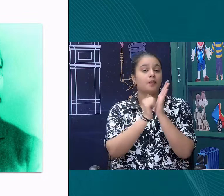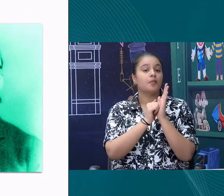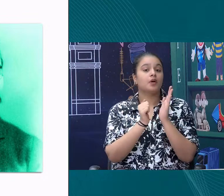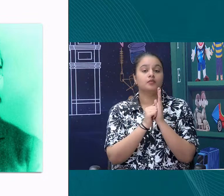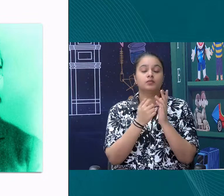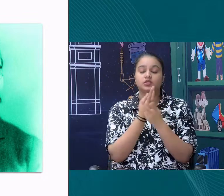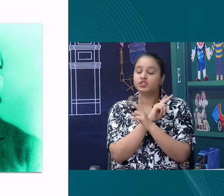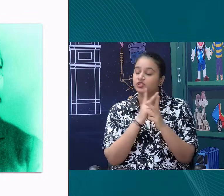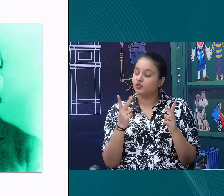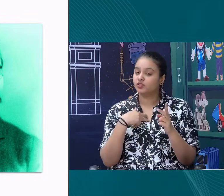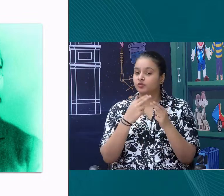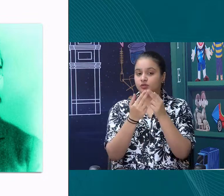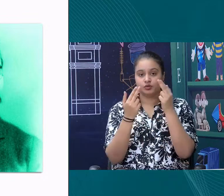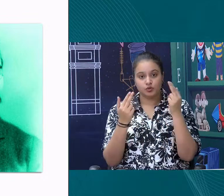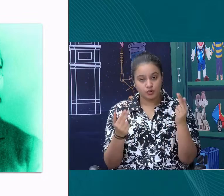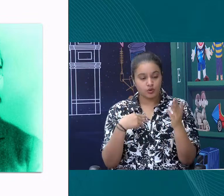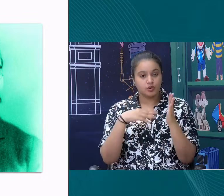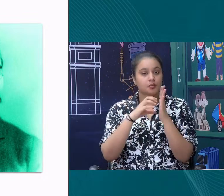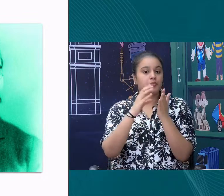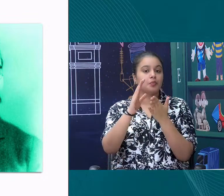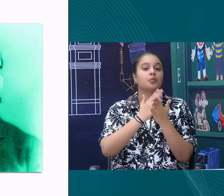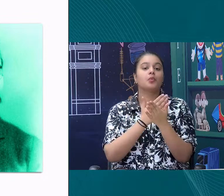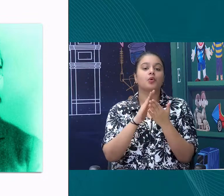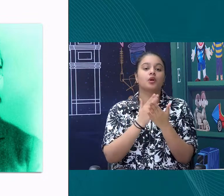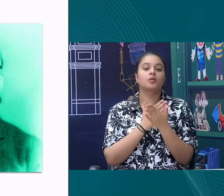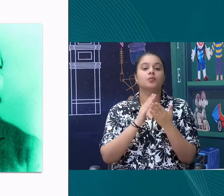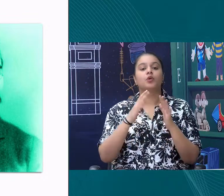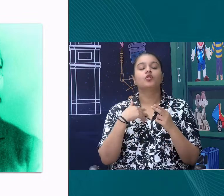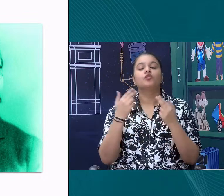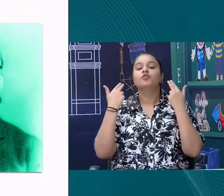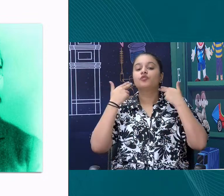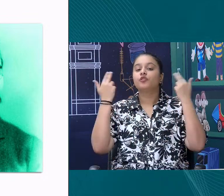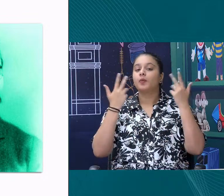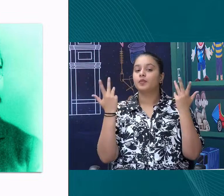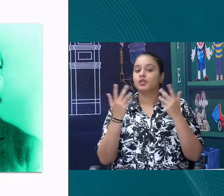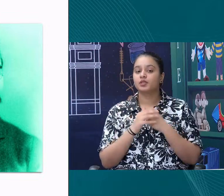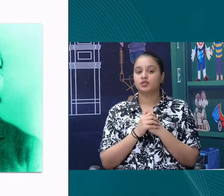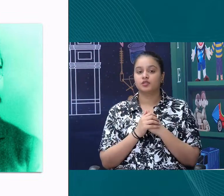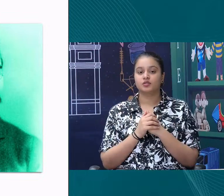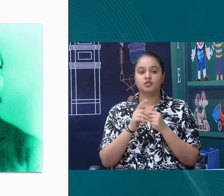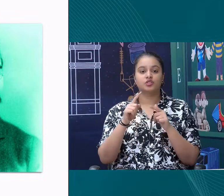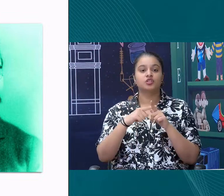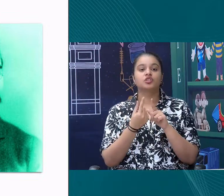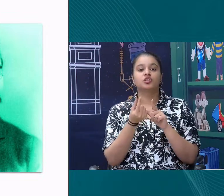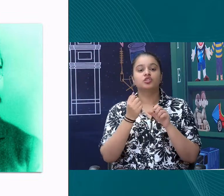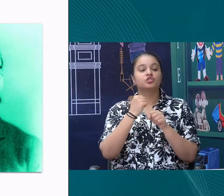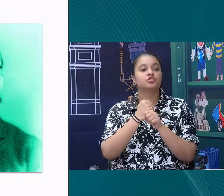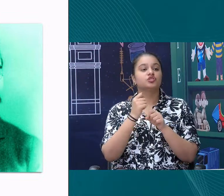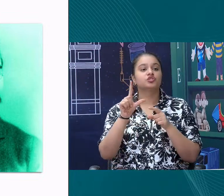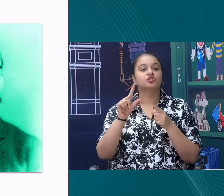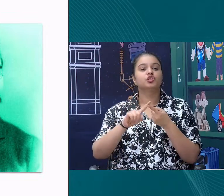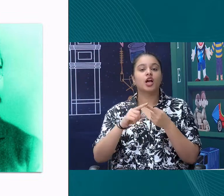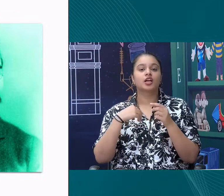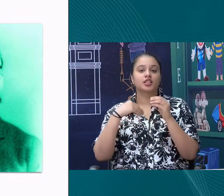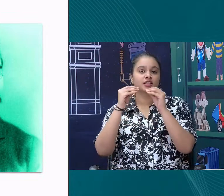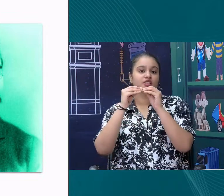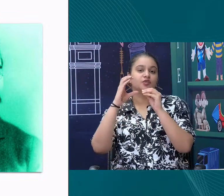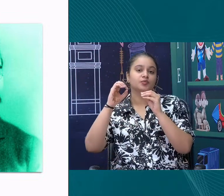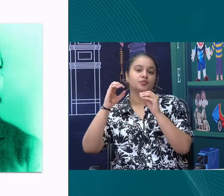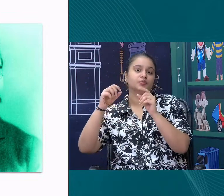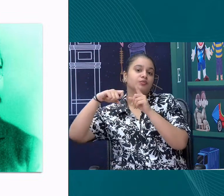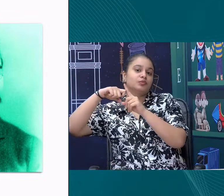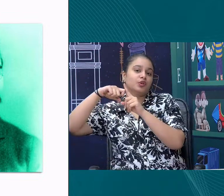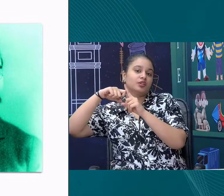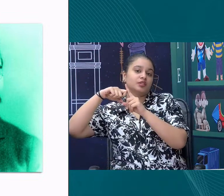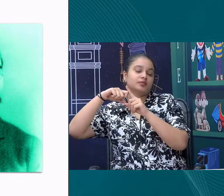lot of children's stories and poems as well, and one of his most famous works is the Jungle Book. Have you read the Jungle Book? Of course, who